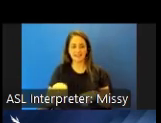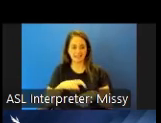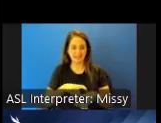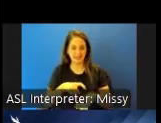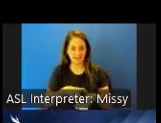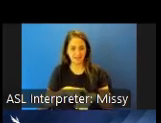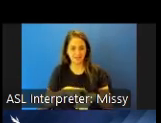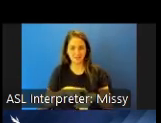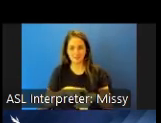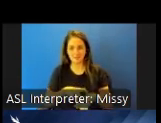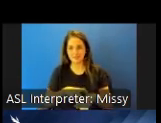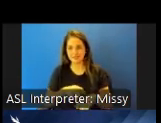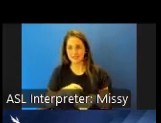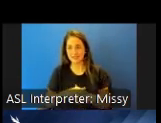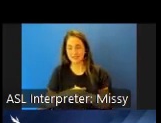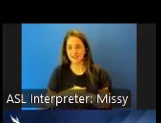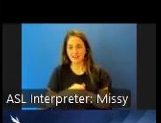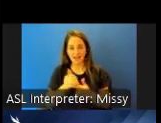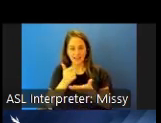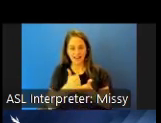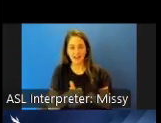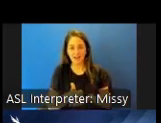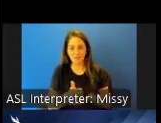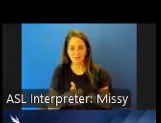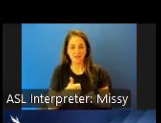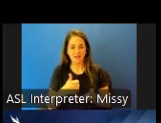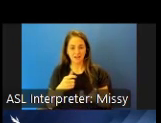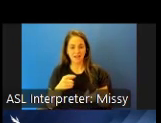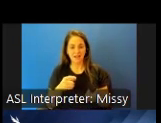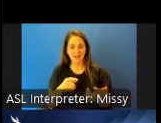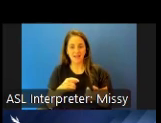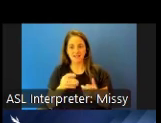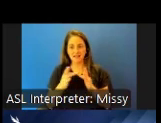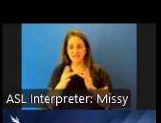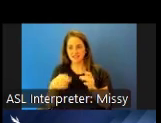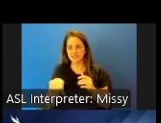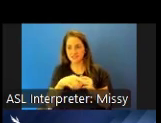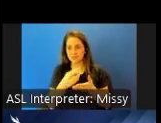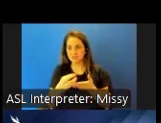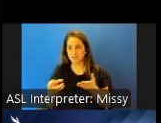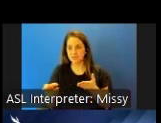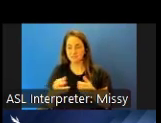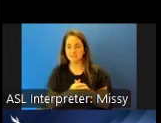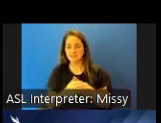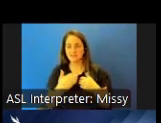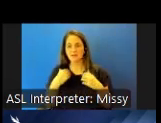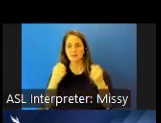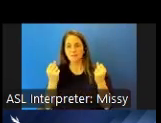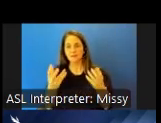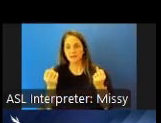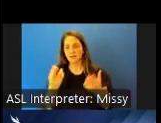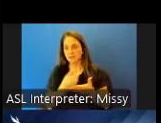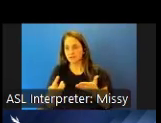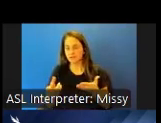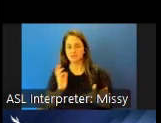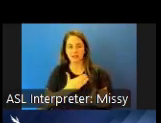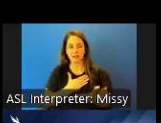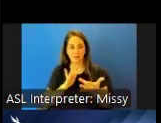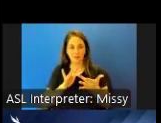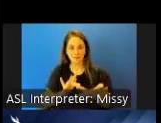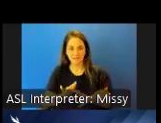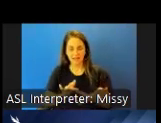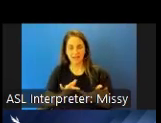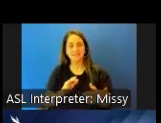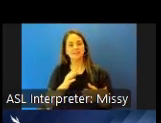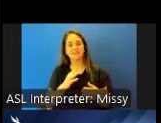I can connect you with any resources or people doing this good work. We have lots of resources on our website. And again, we are sharing